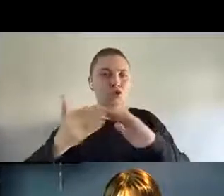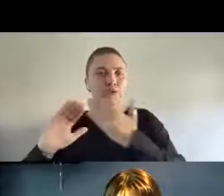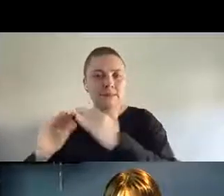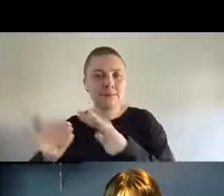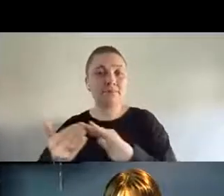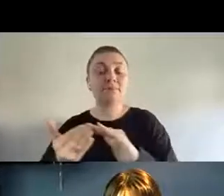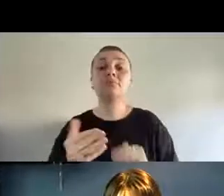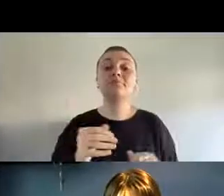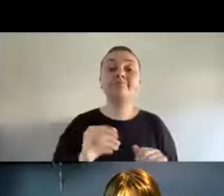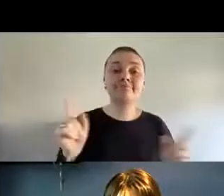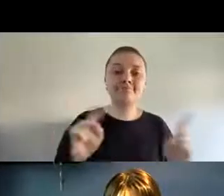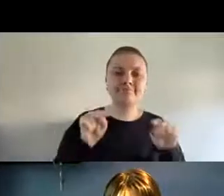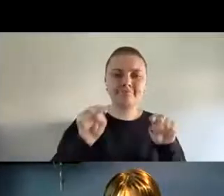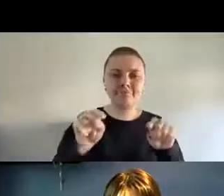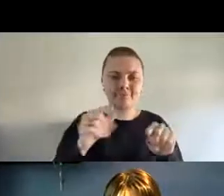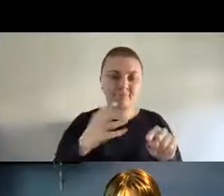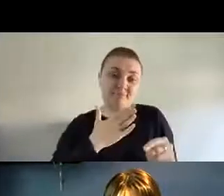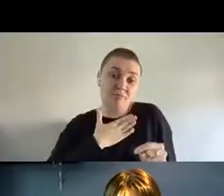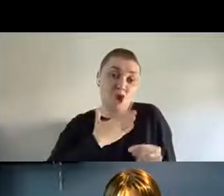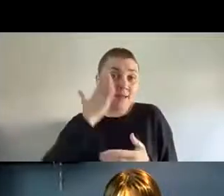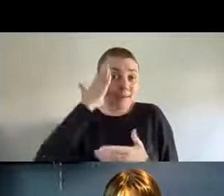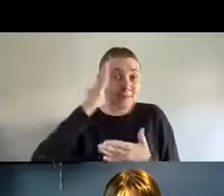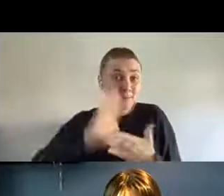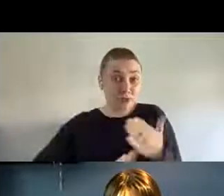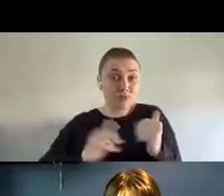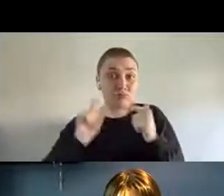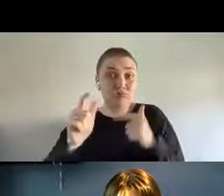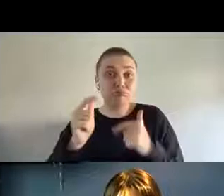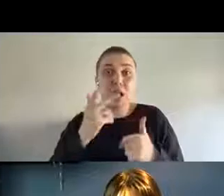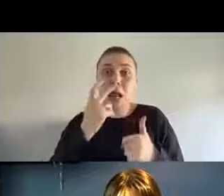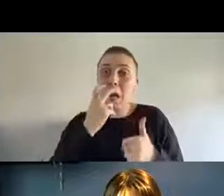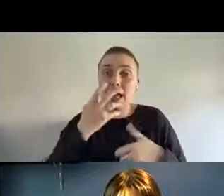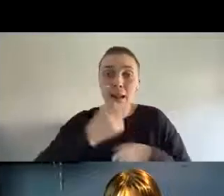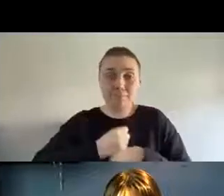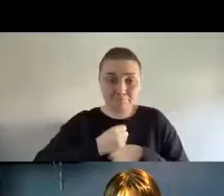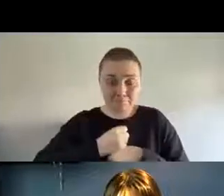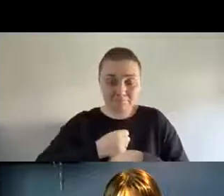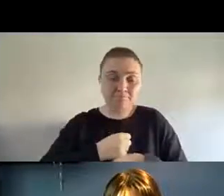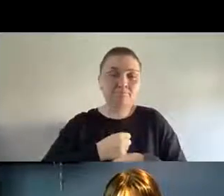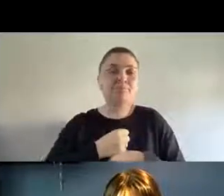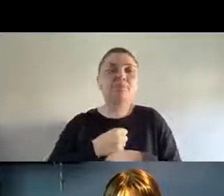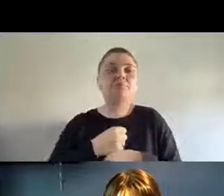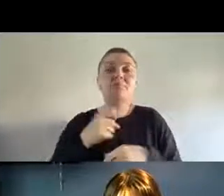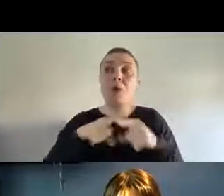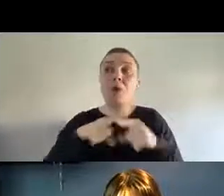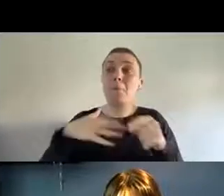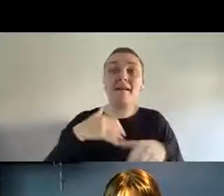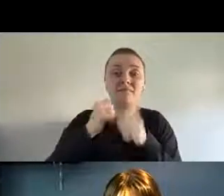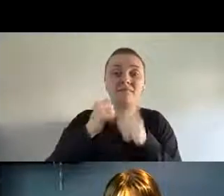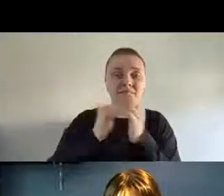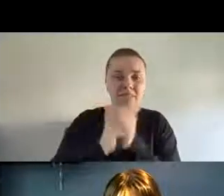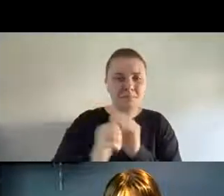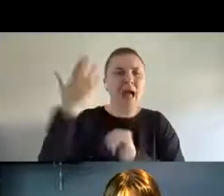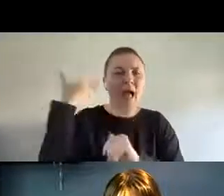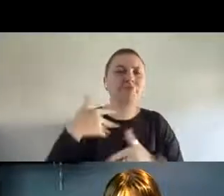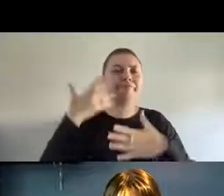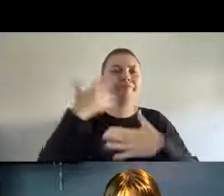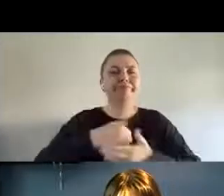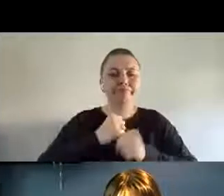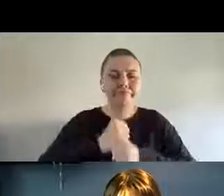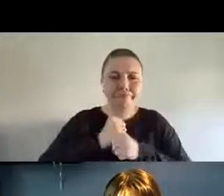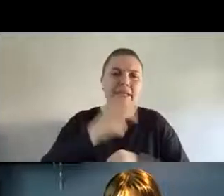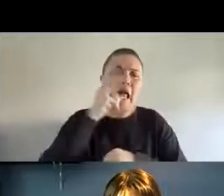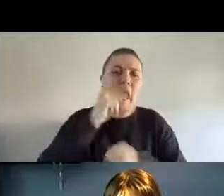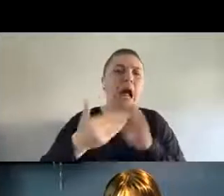community, and it is kind of my experience of going to a nightclub where most of my friends back when I used to go nightclubbing when I